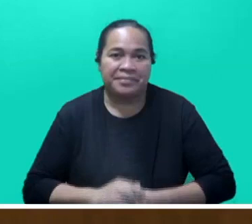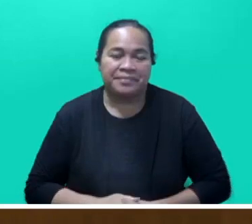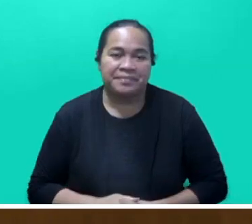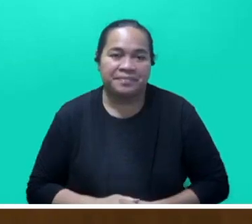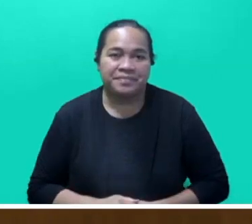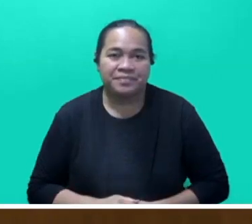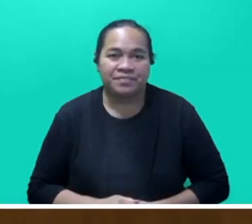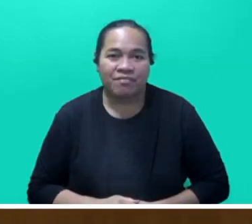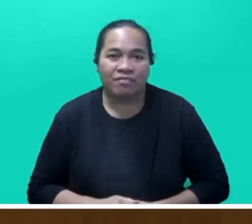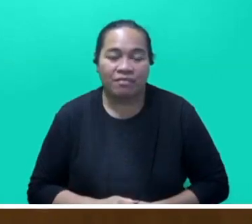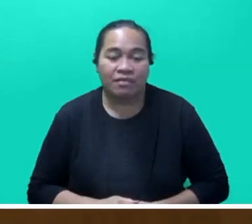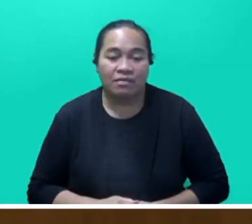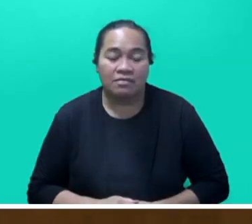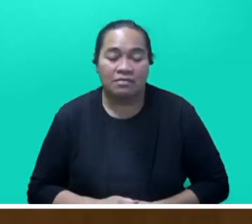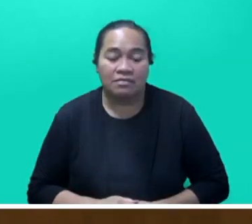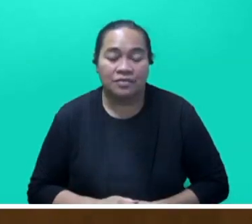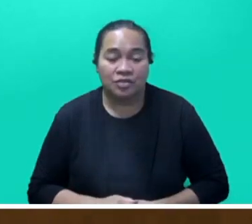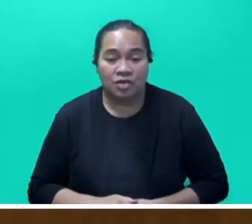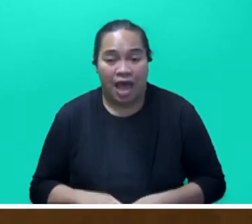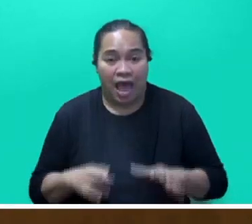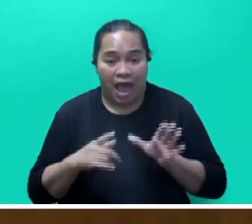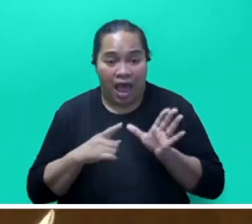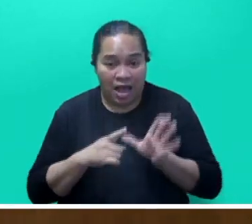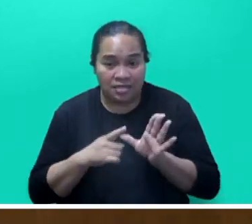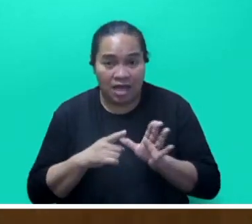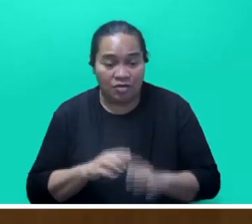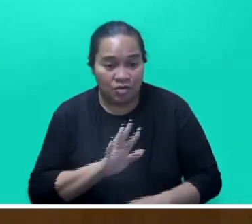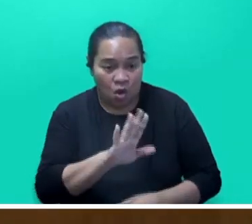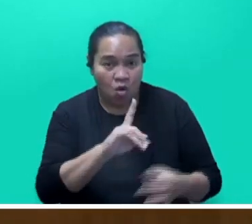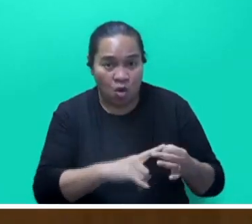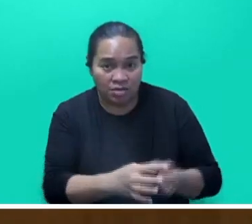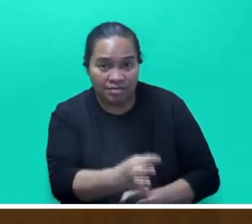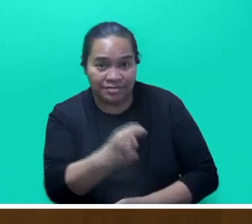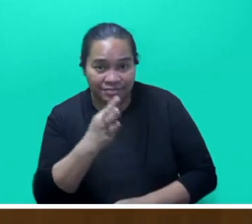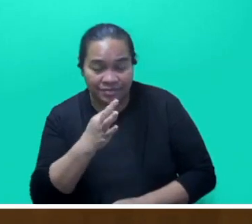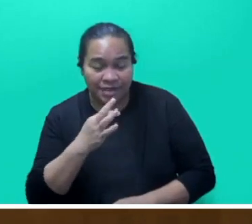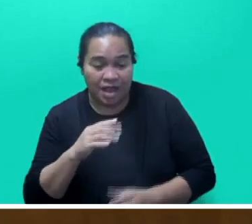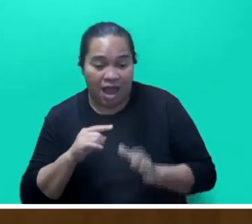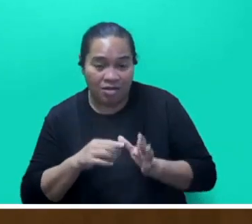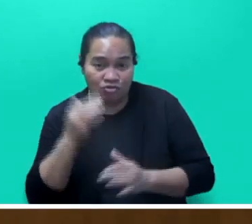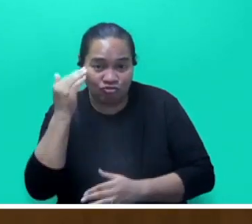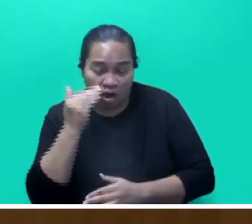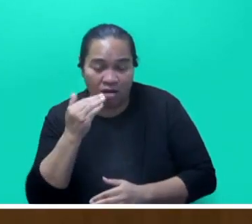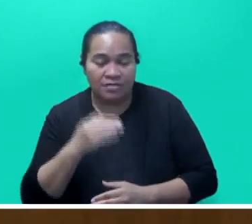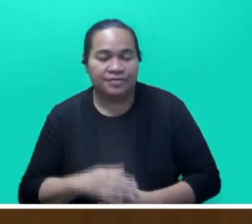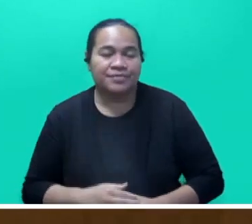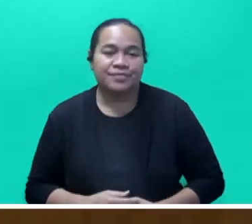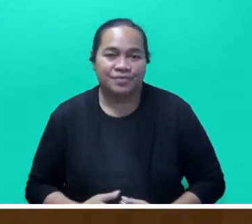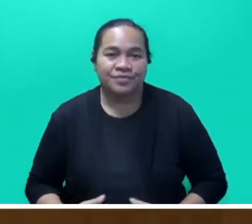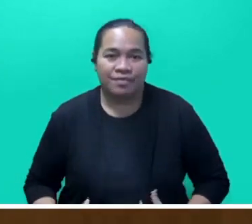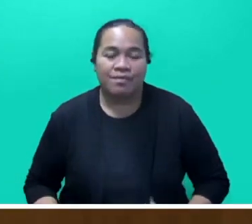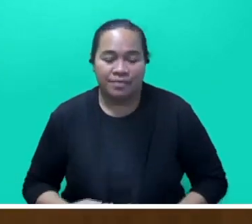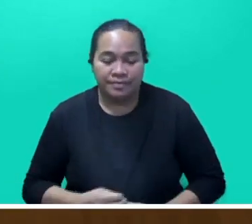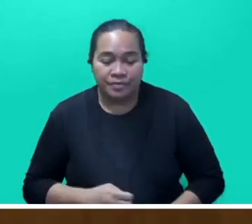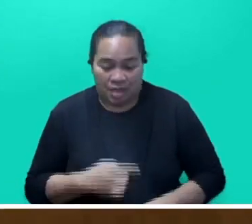And the short answer to the question, Mr. Speaker, sir, is that we